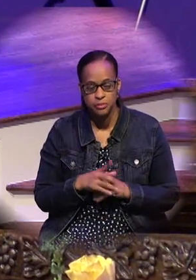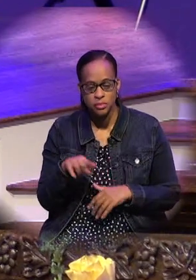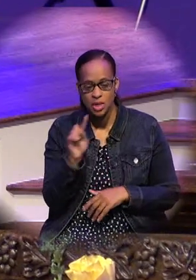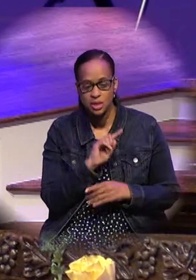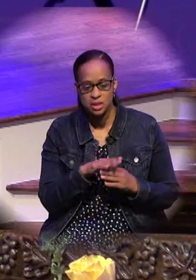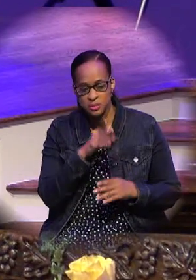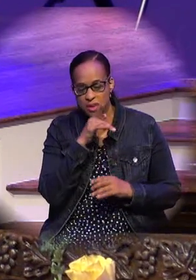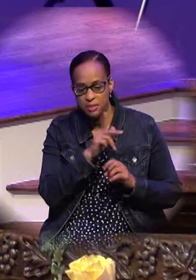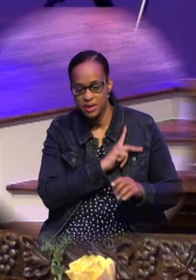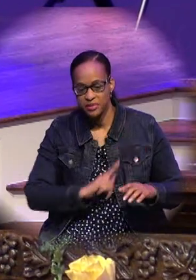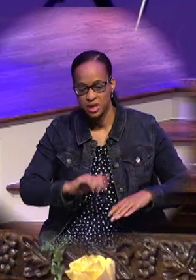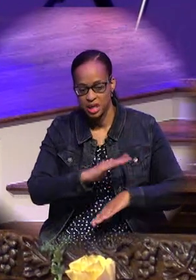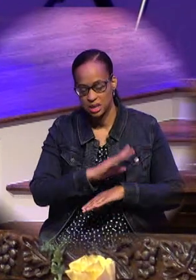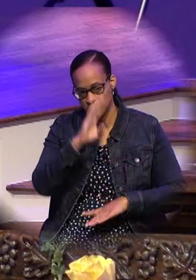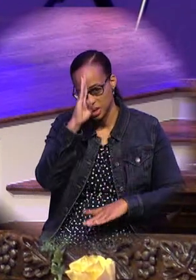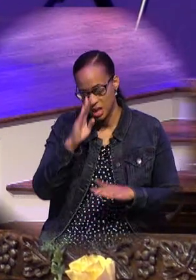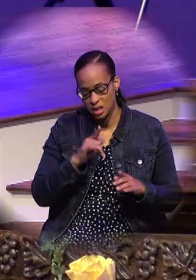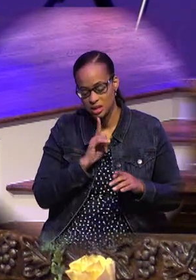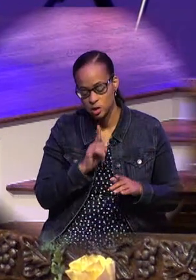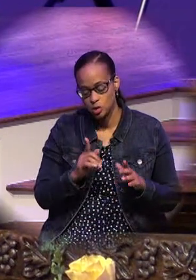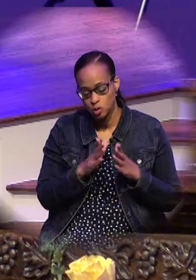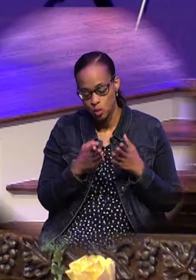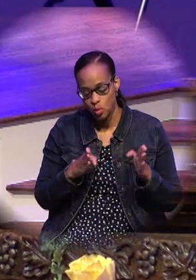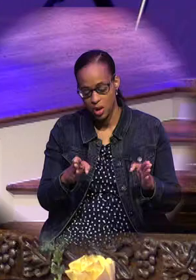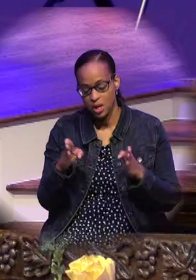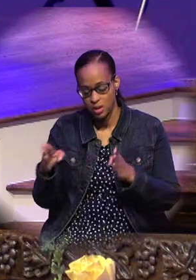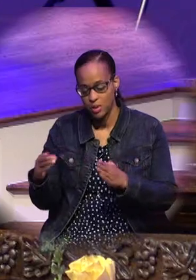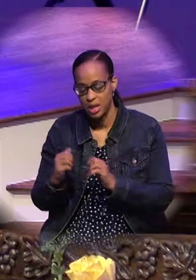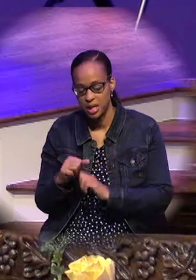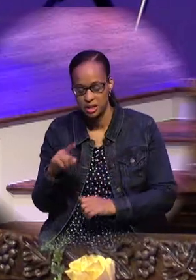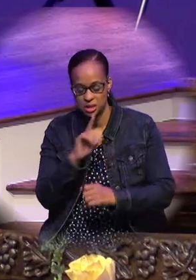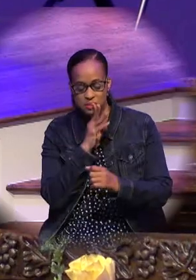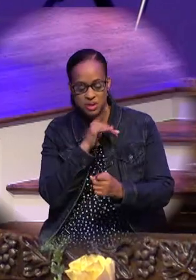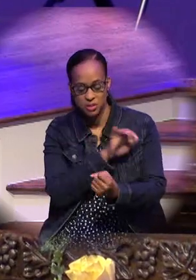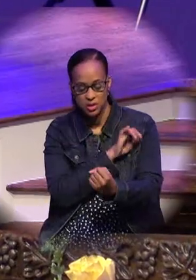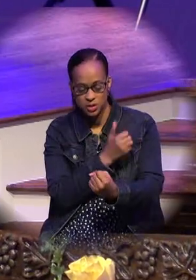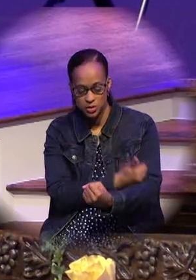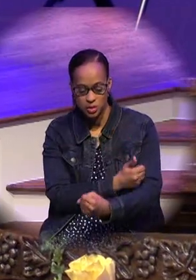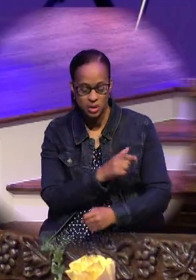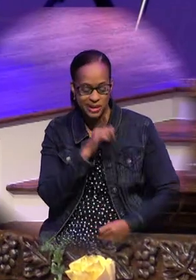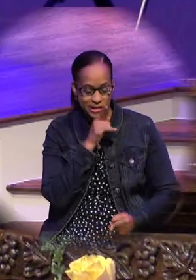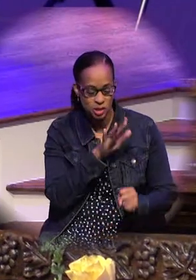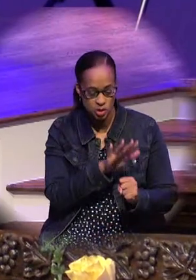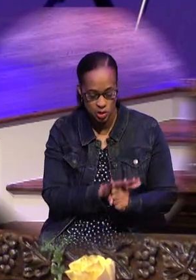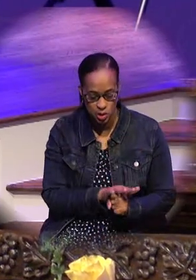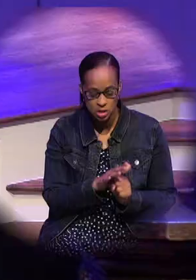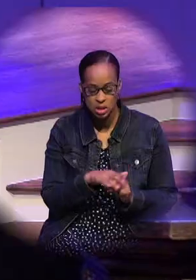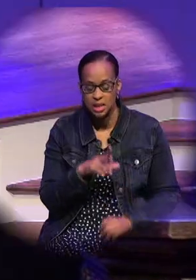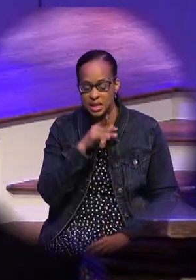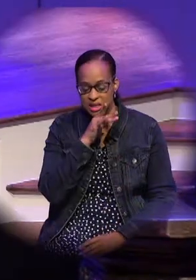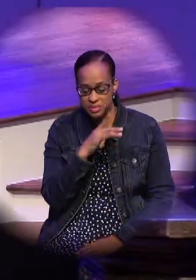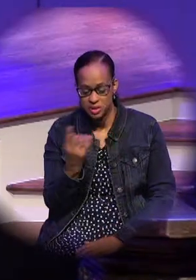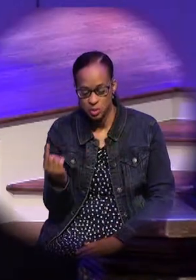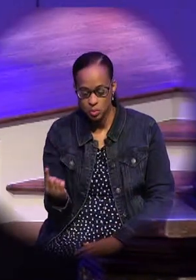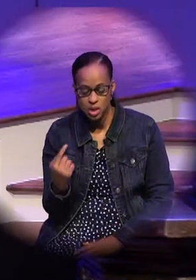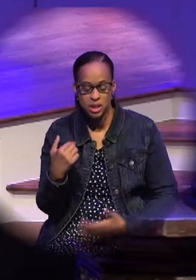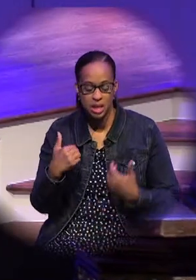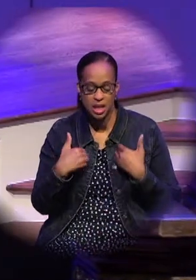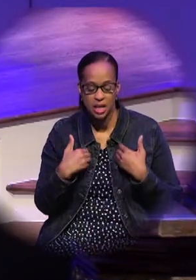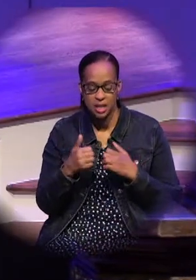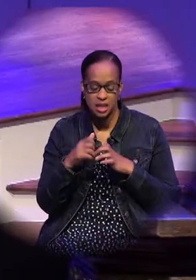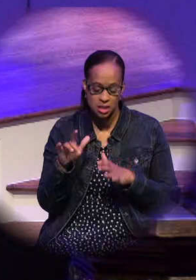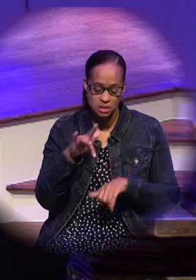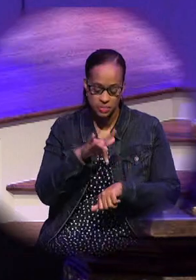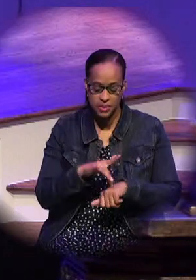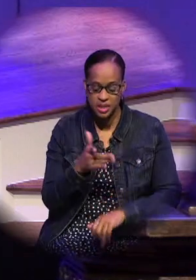about the kingdom of God in such a way that he speaks with such authority and assurance that he speaks as one who has been